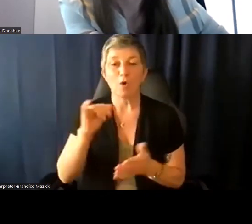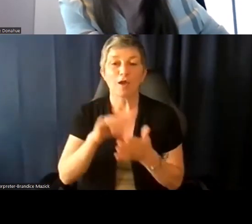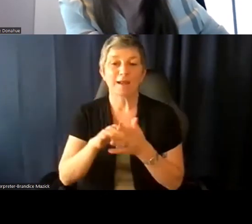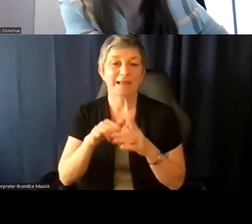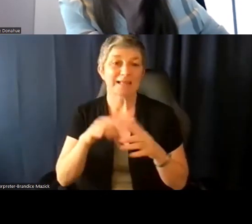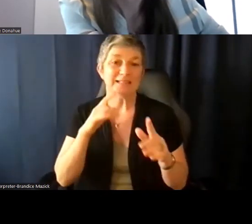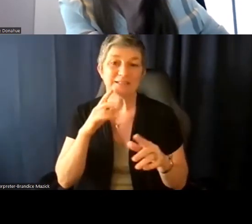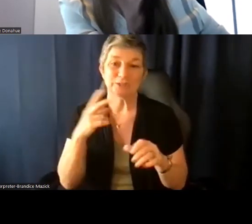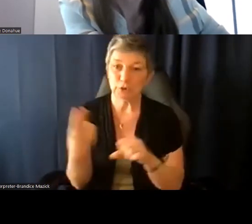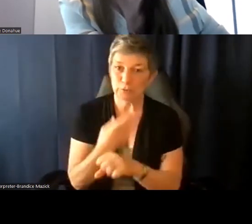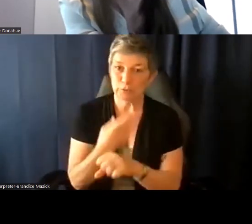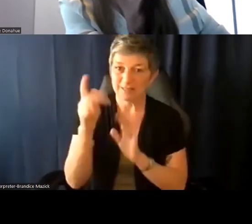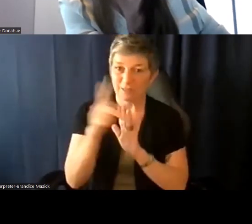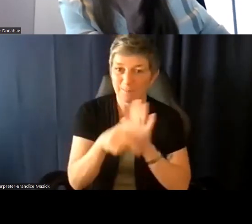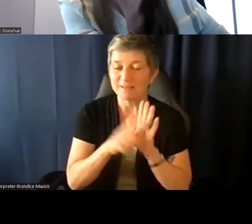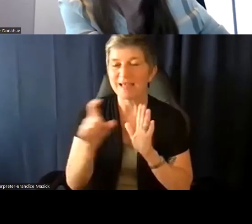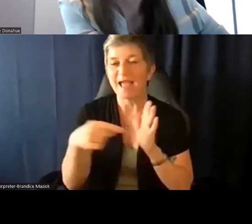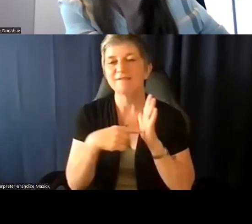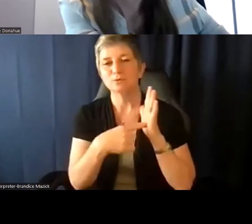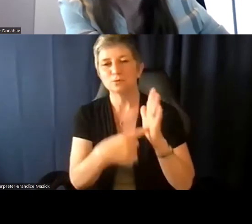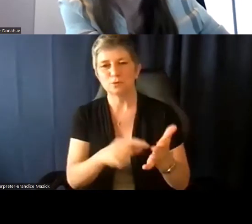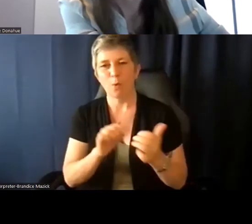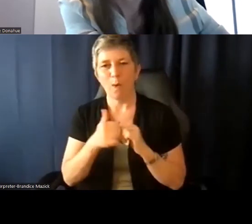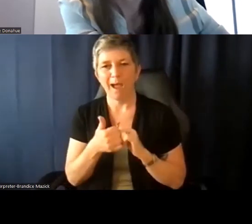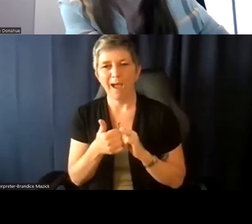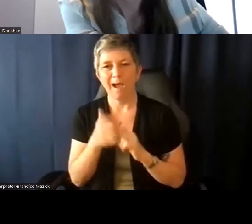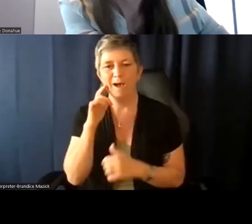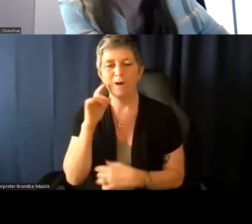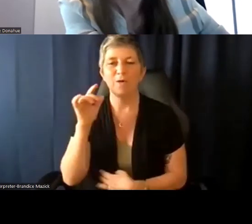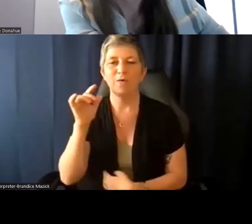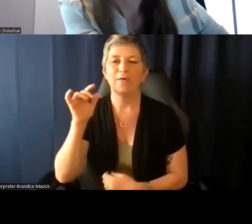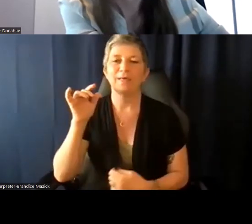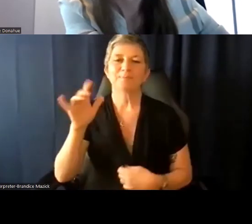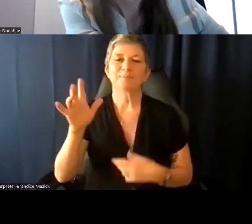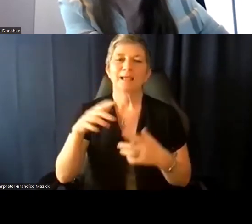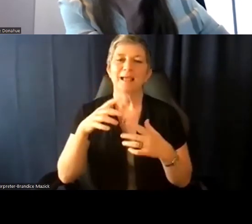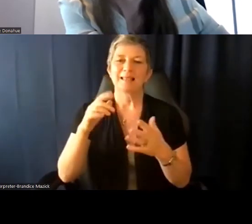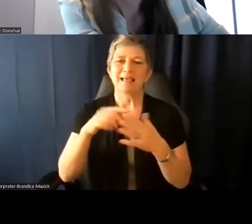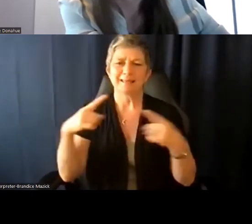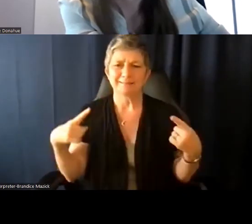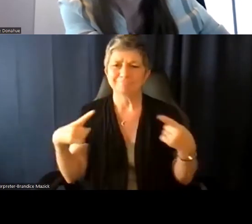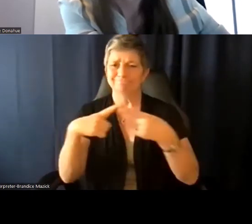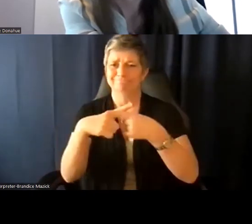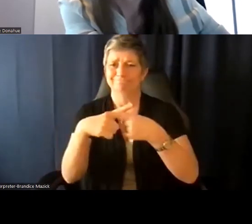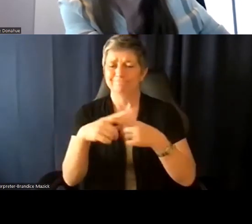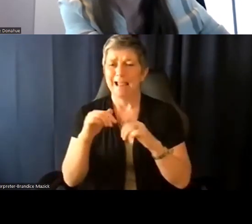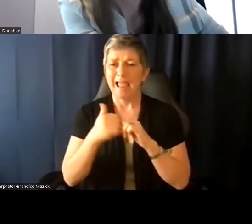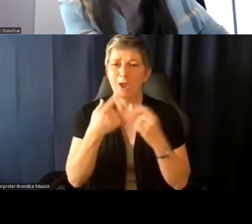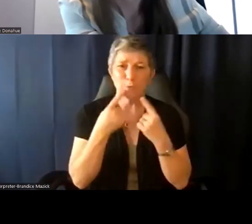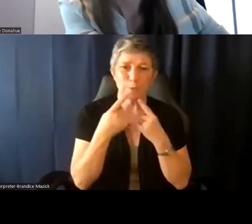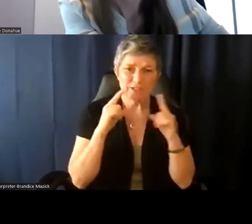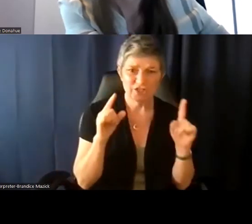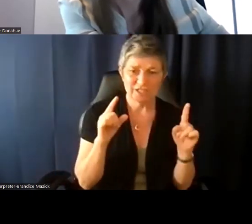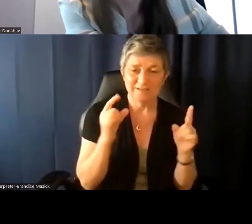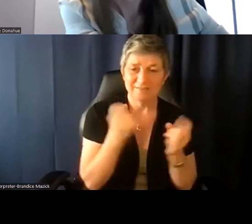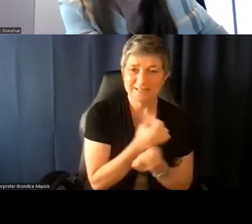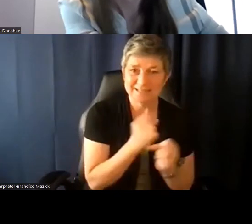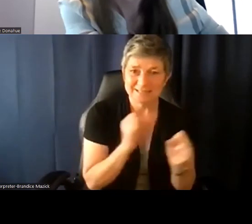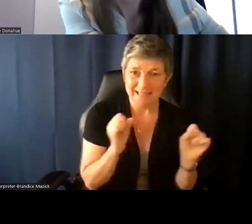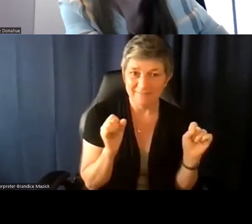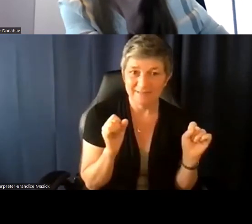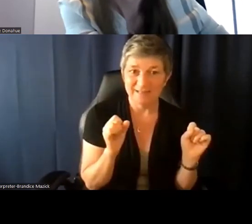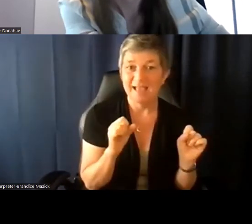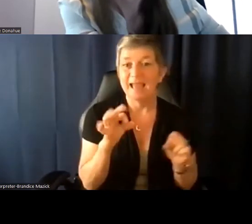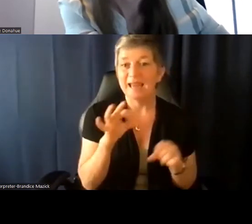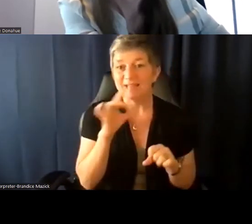policy, then they have to show like how those like the nexus between like how do you achieve safety and if it's actually